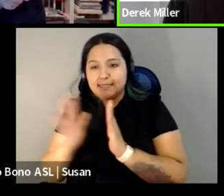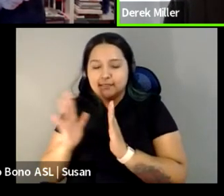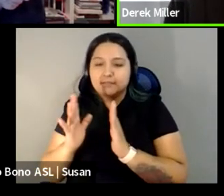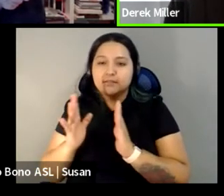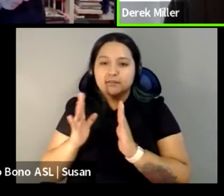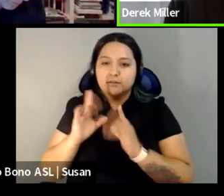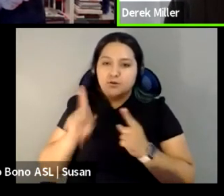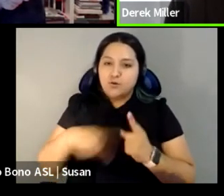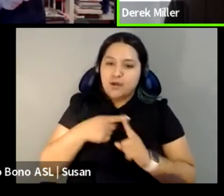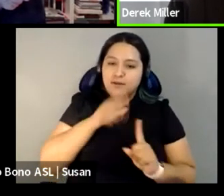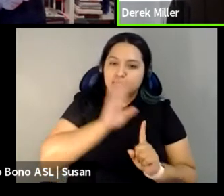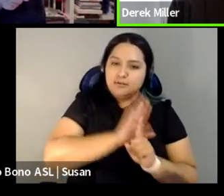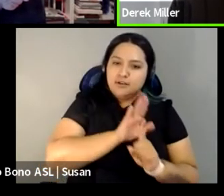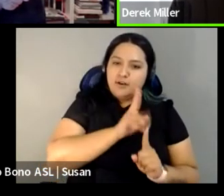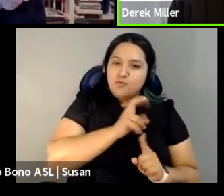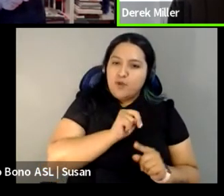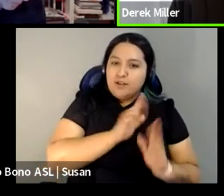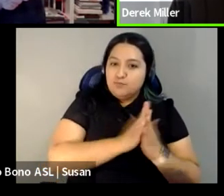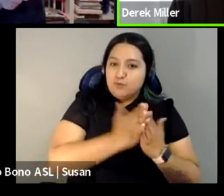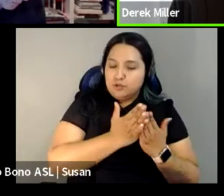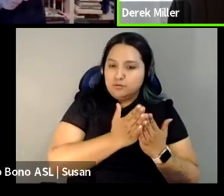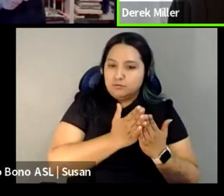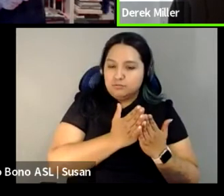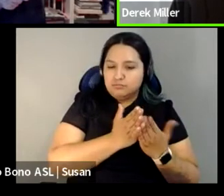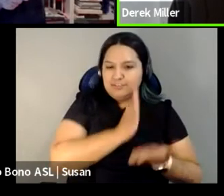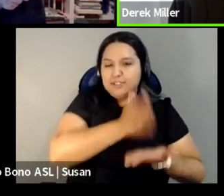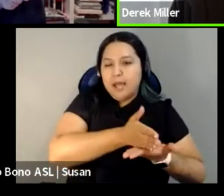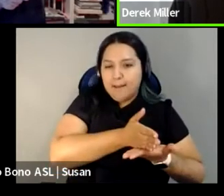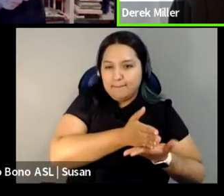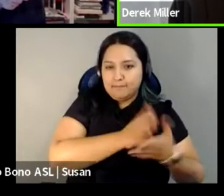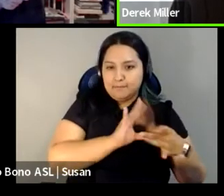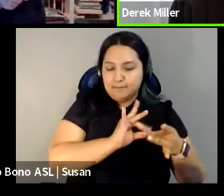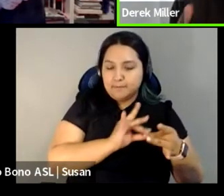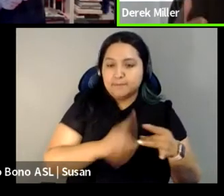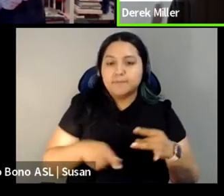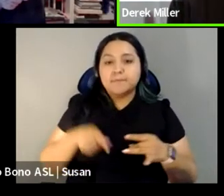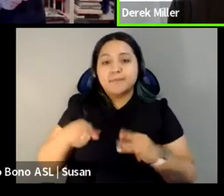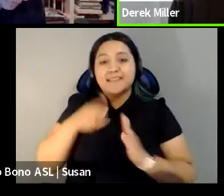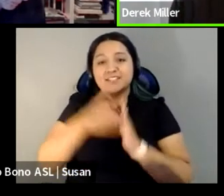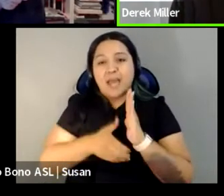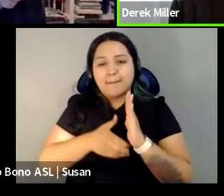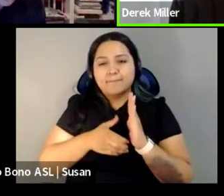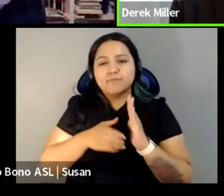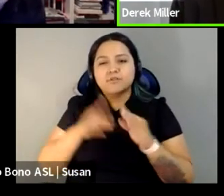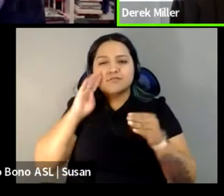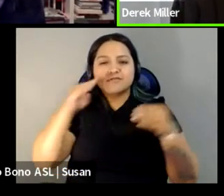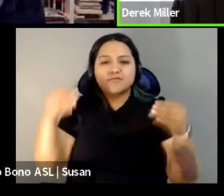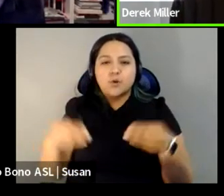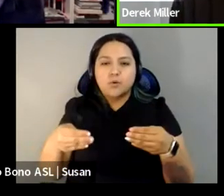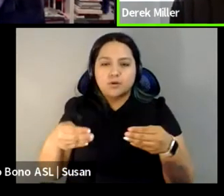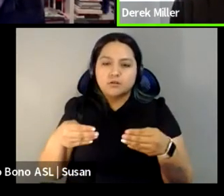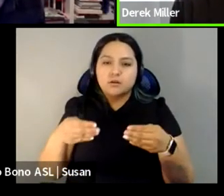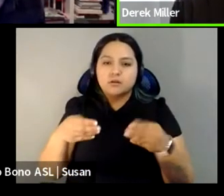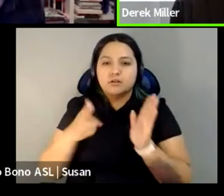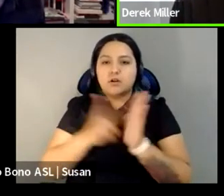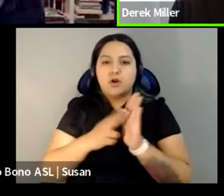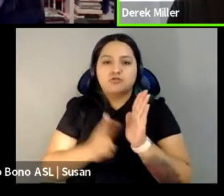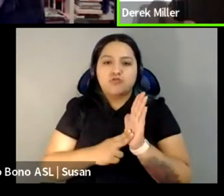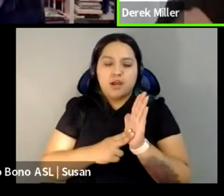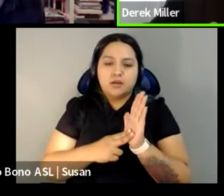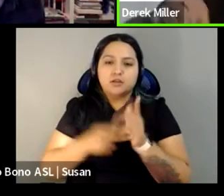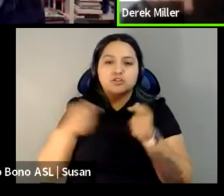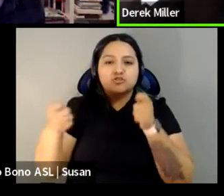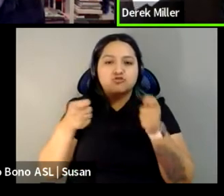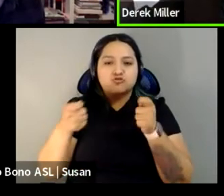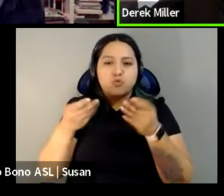stops. This Syndicate and Schubert's chapter is focused on the diffusion of contractual control on the one hand, the